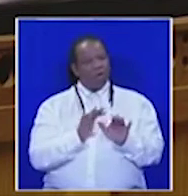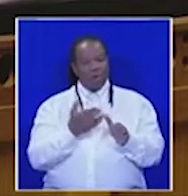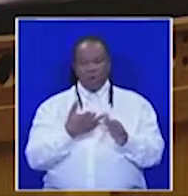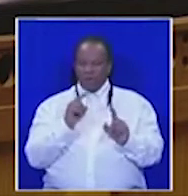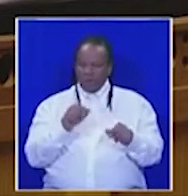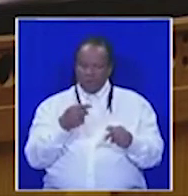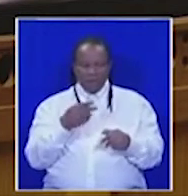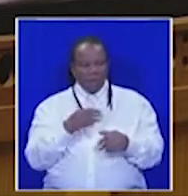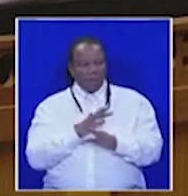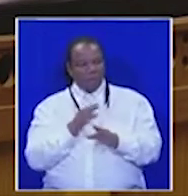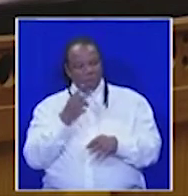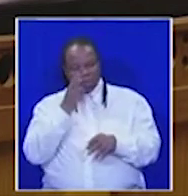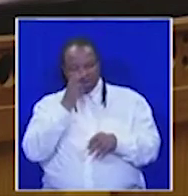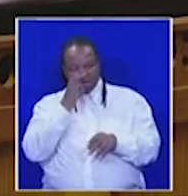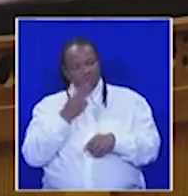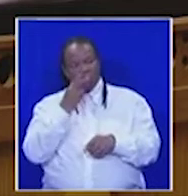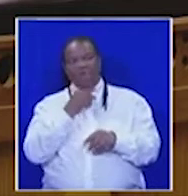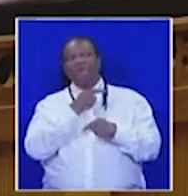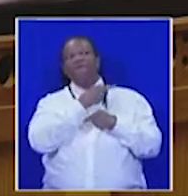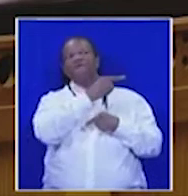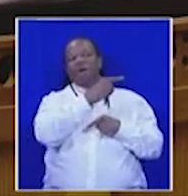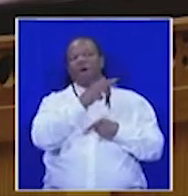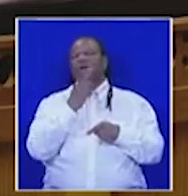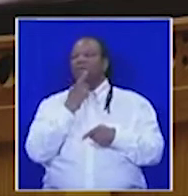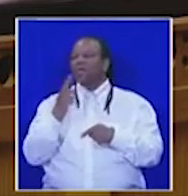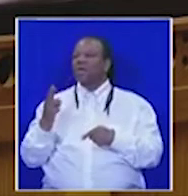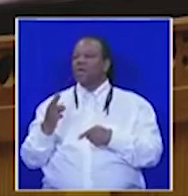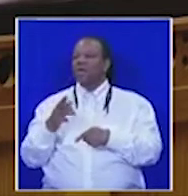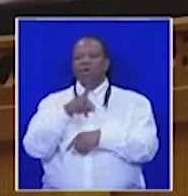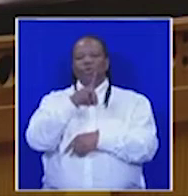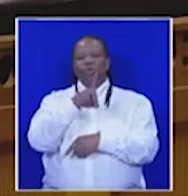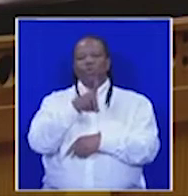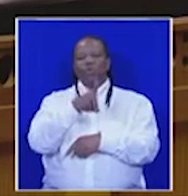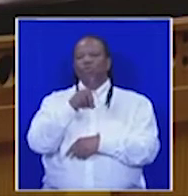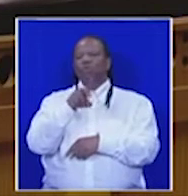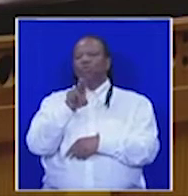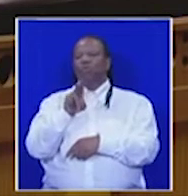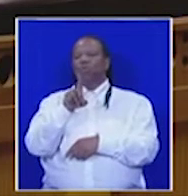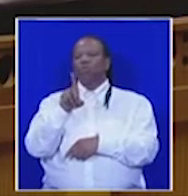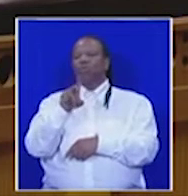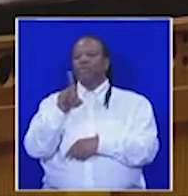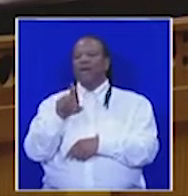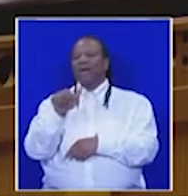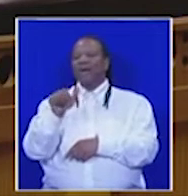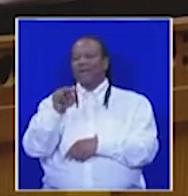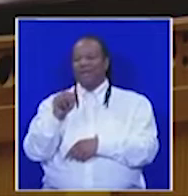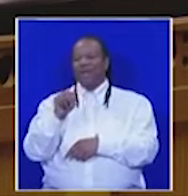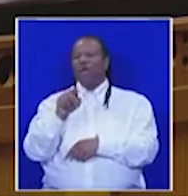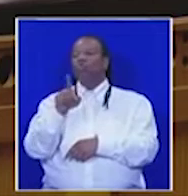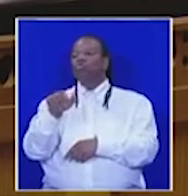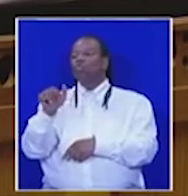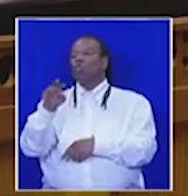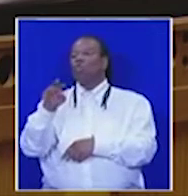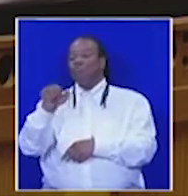see what this program means in reality. Duduzane Zuma's stake in Optimum Coal and Tegeta Resources is no doubt an example of a